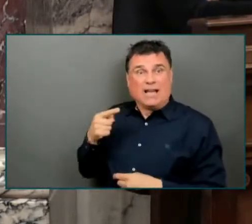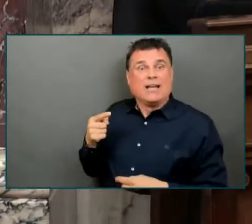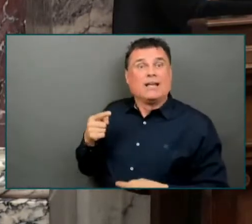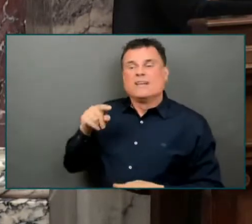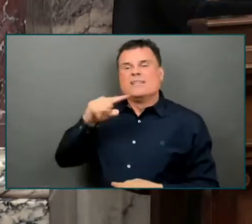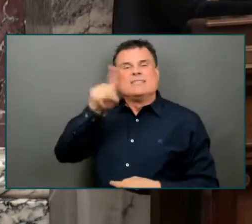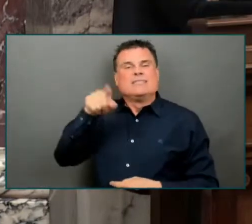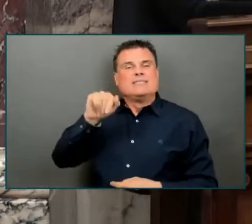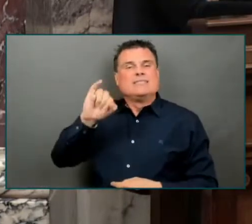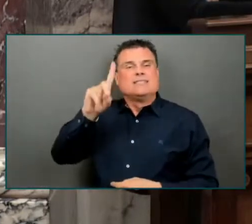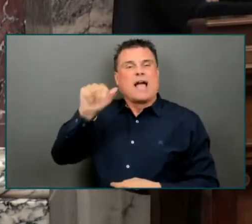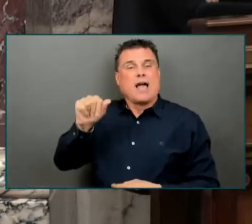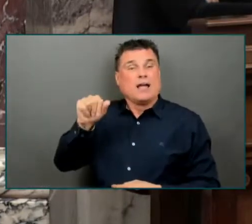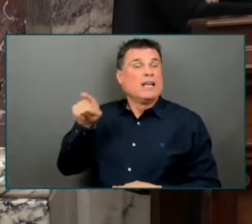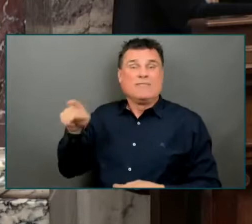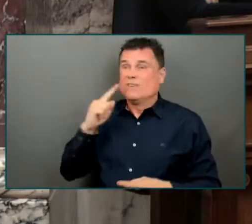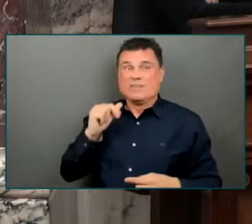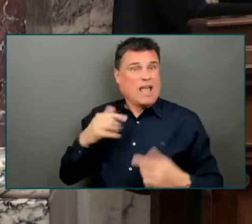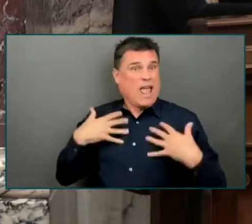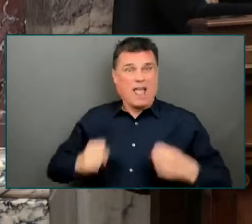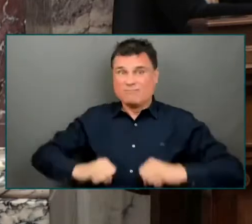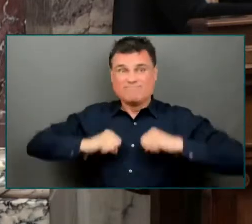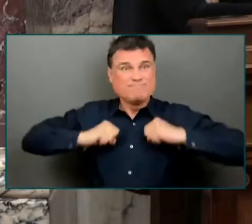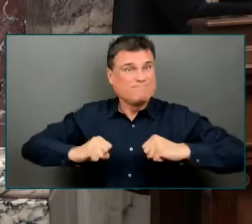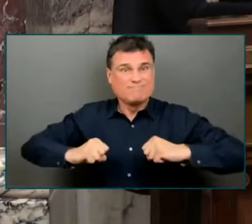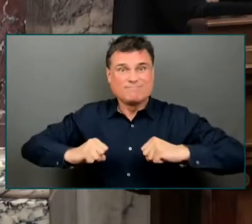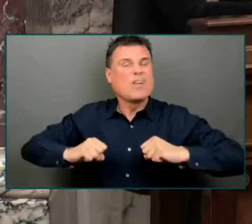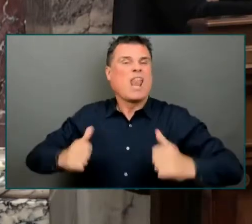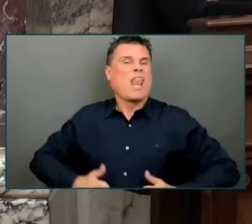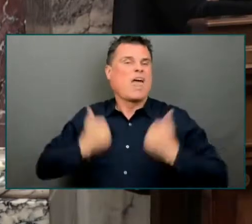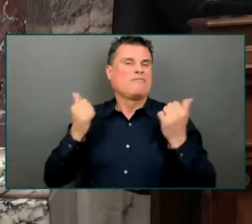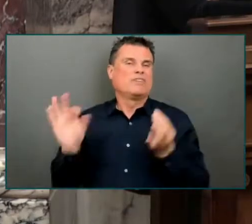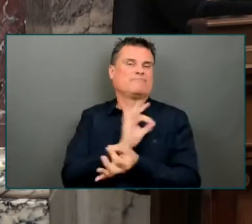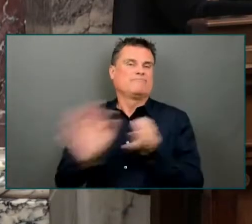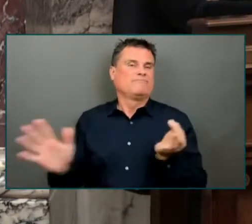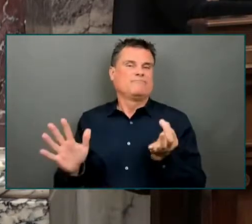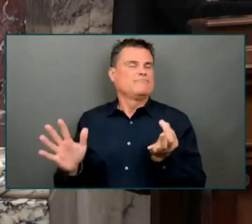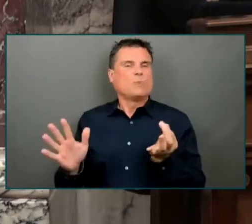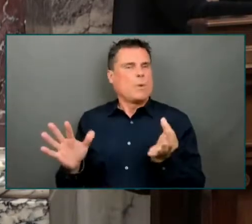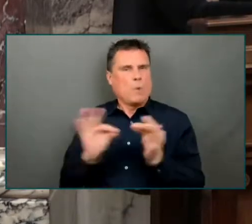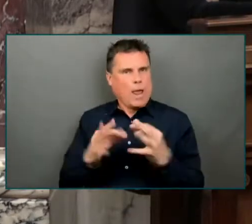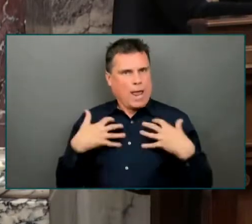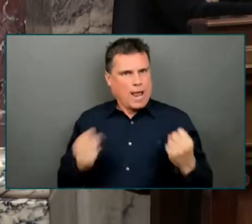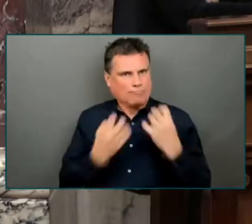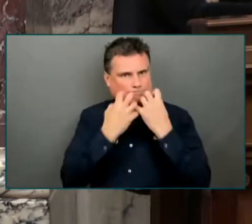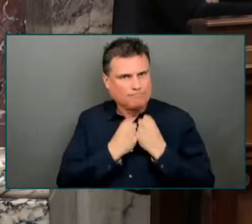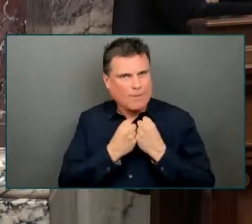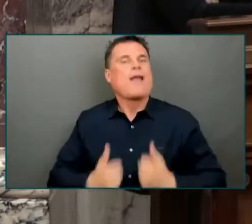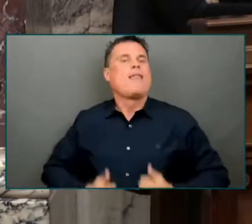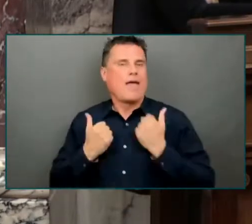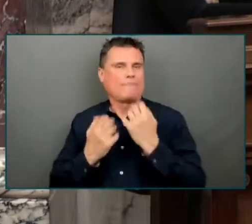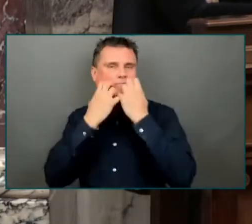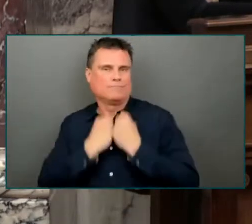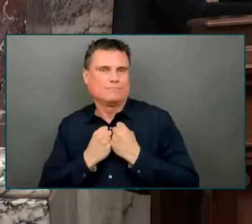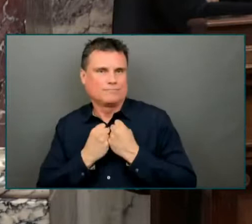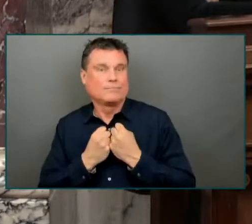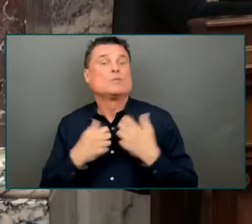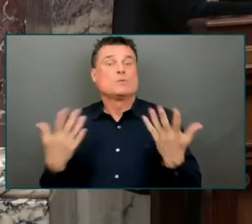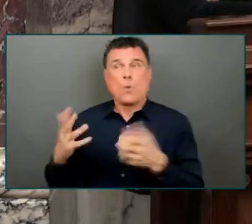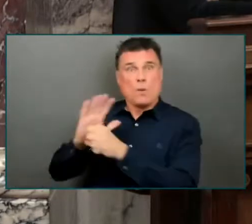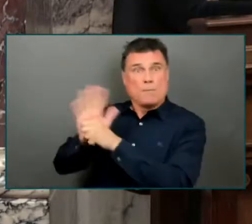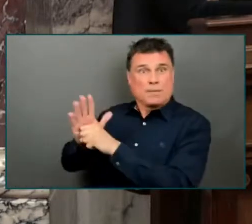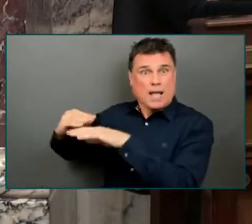hold true. The pandemic threatens not only our health, it has completely disrupted economies right around the